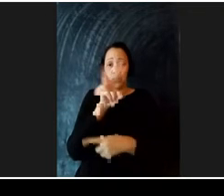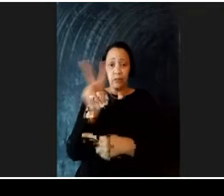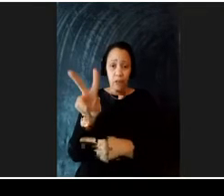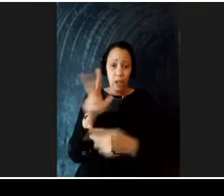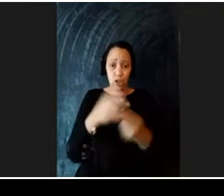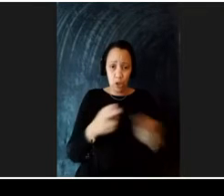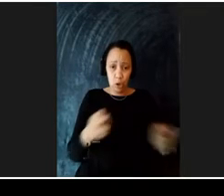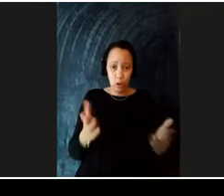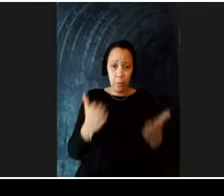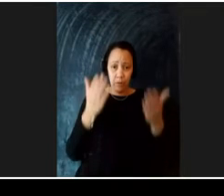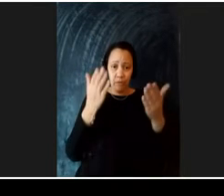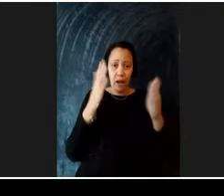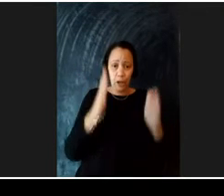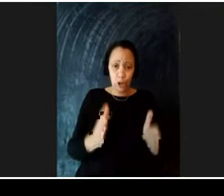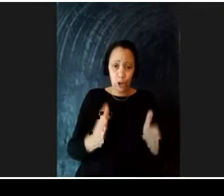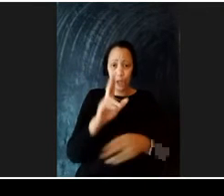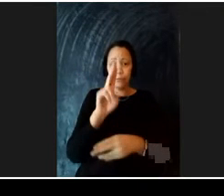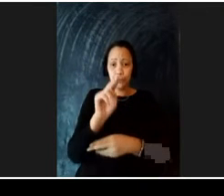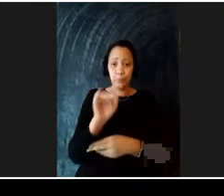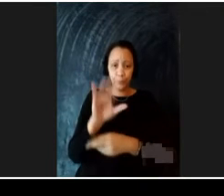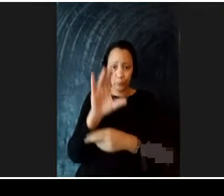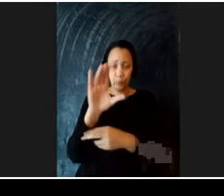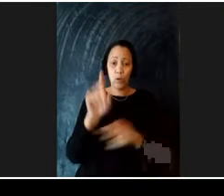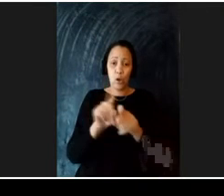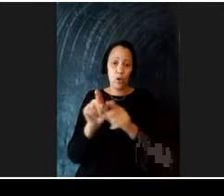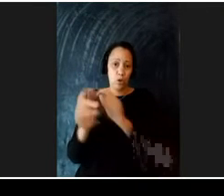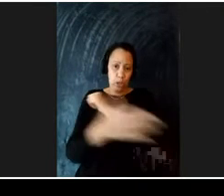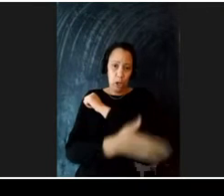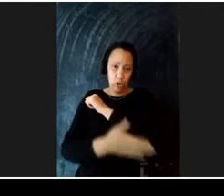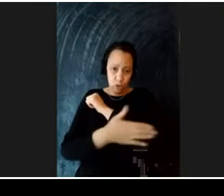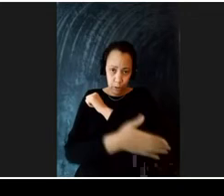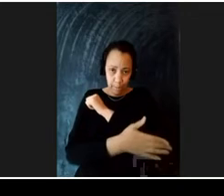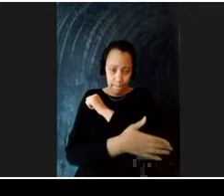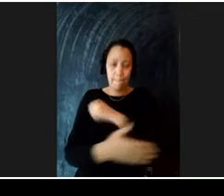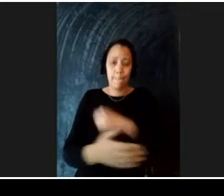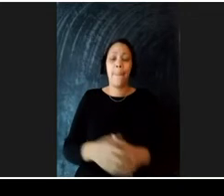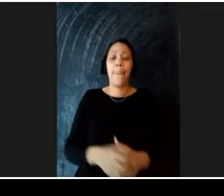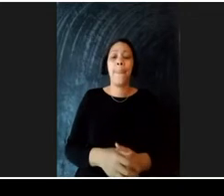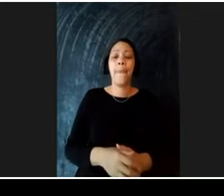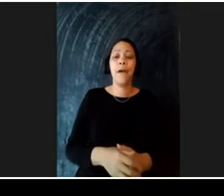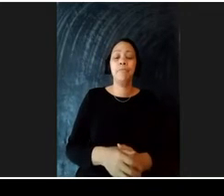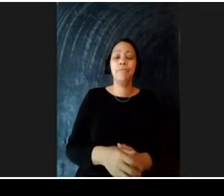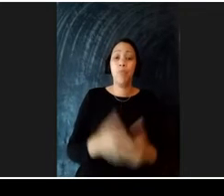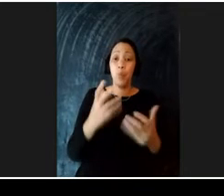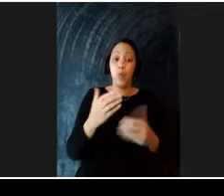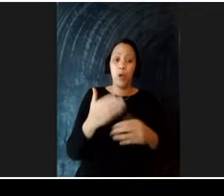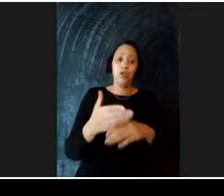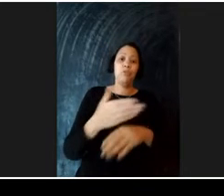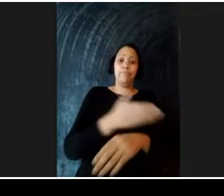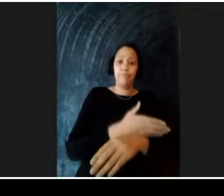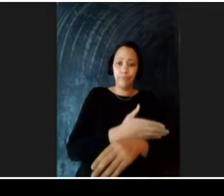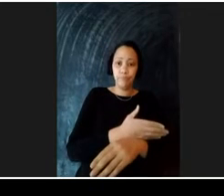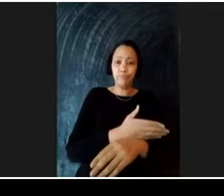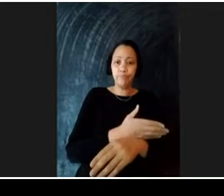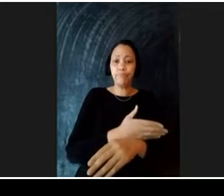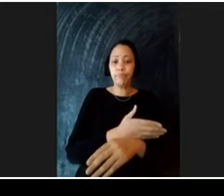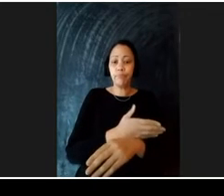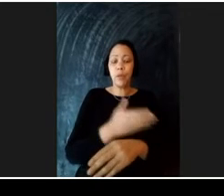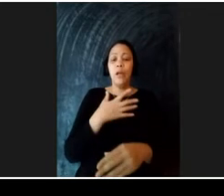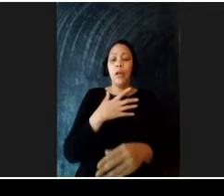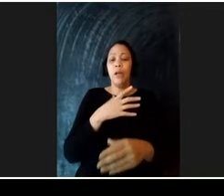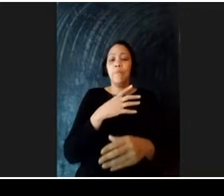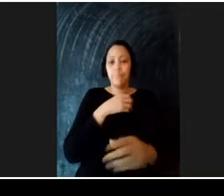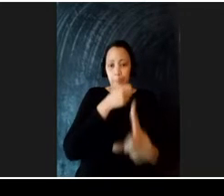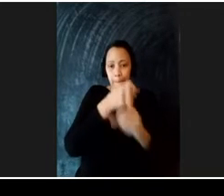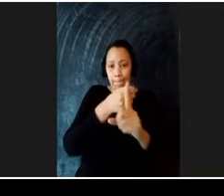colleagues that that us talked about uh many survivors don't reach out to the uh criminal justice system so we do need a comprehensive approach and